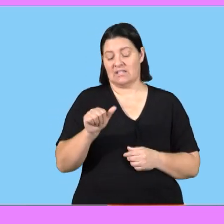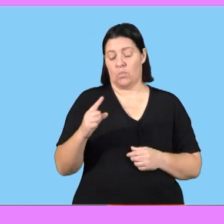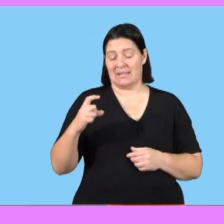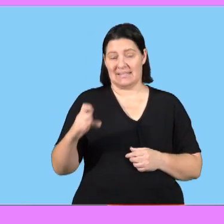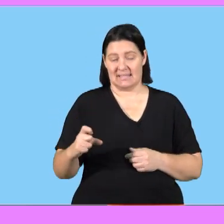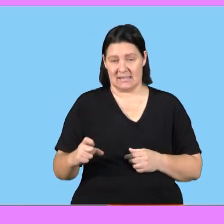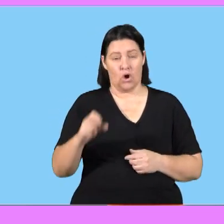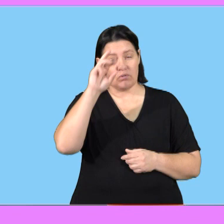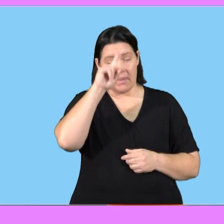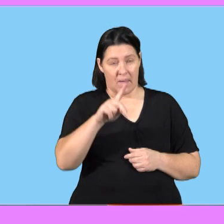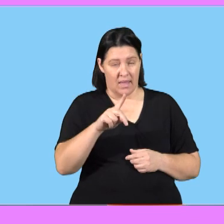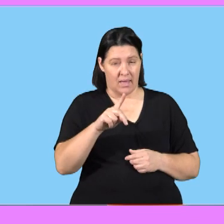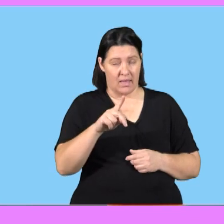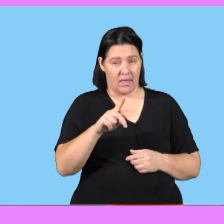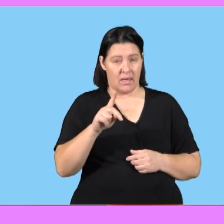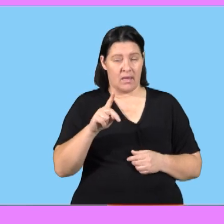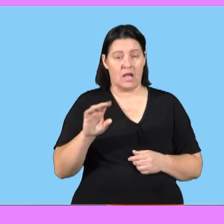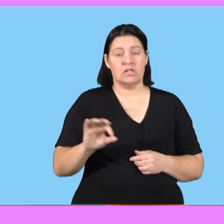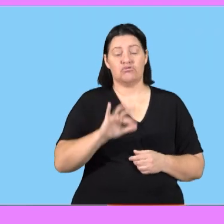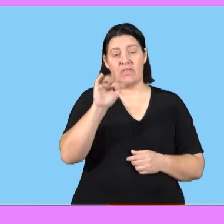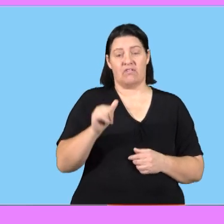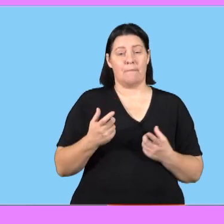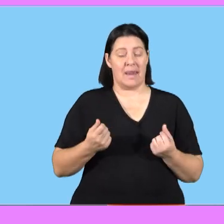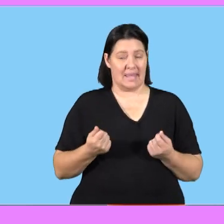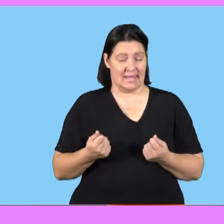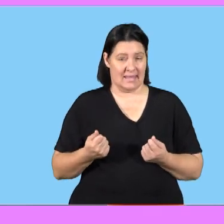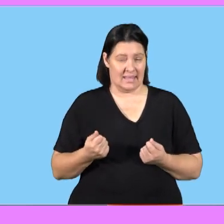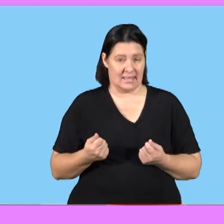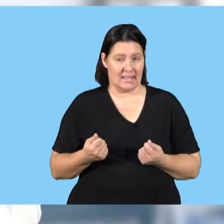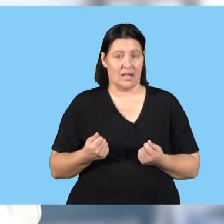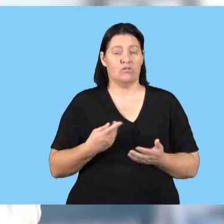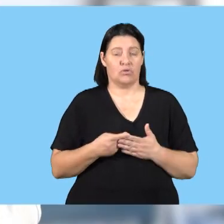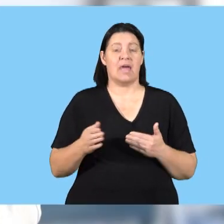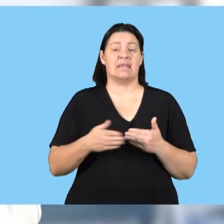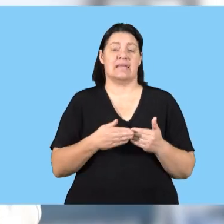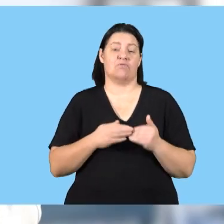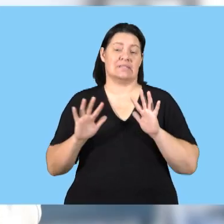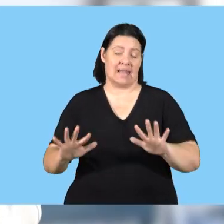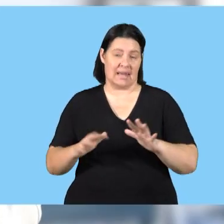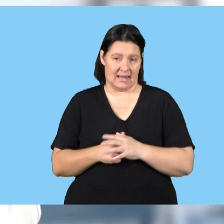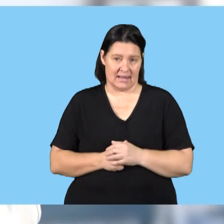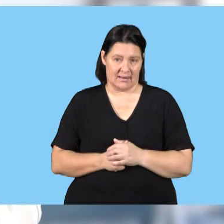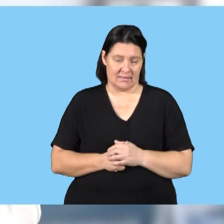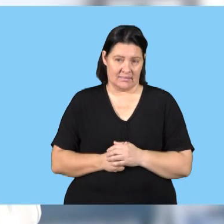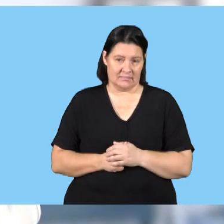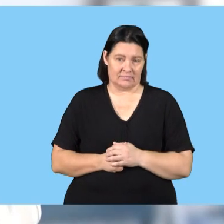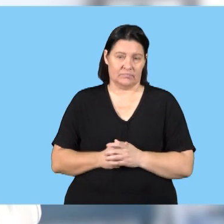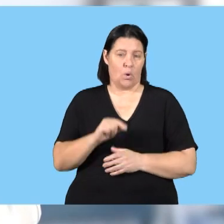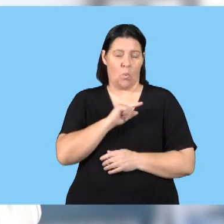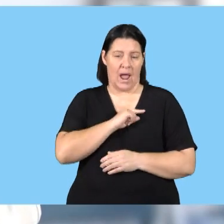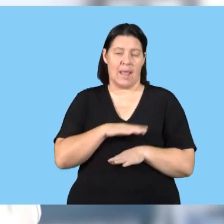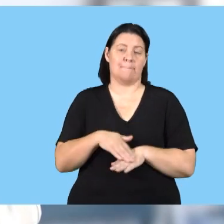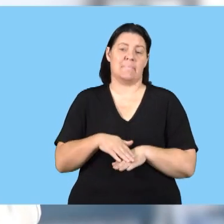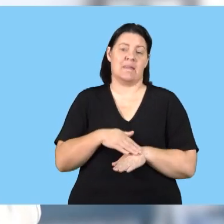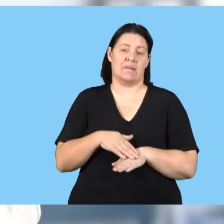61 cents, remember when we rounding off currency, we always round off to the nearest 10 because